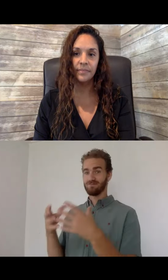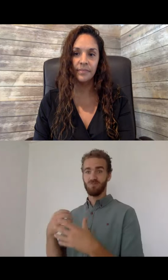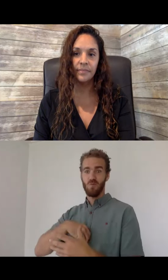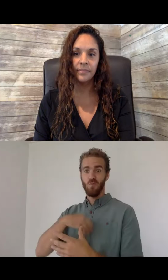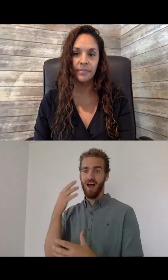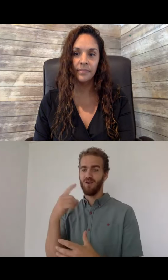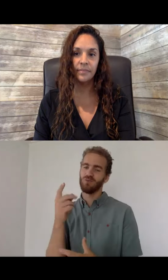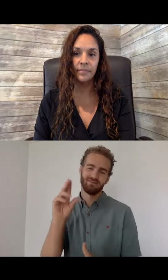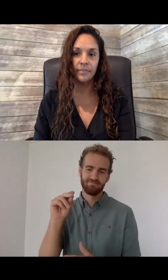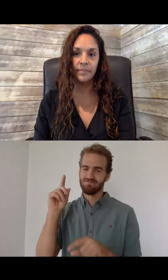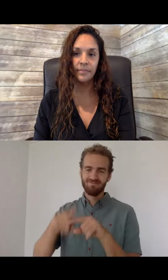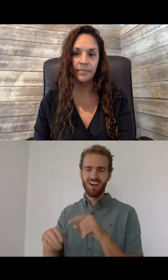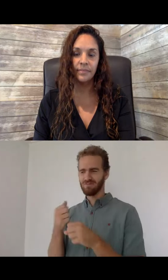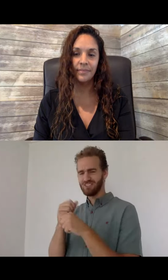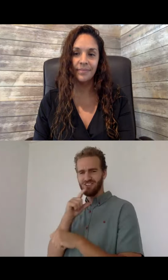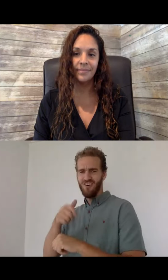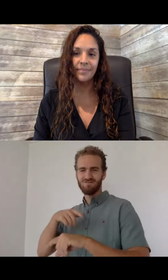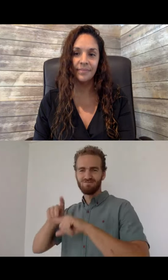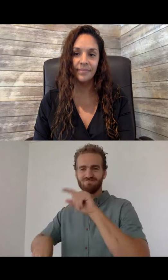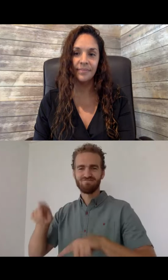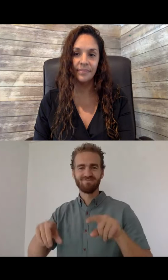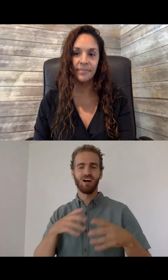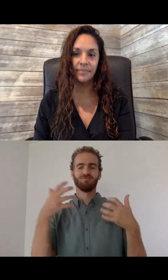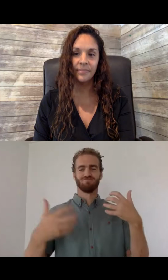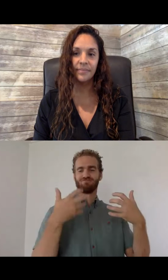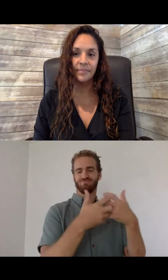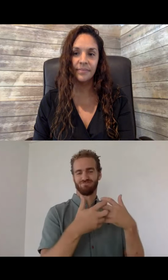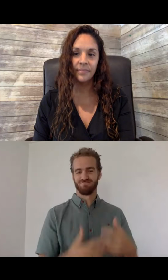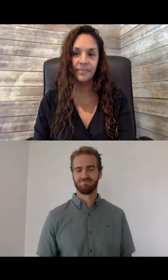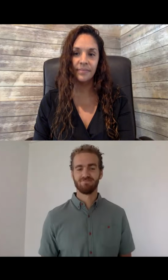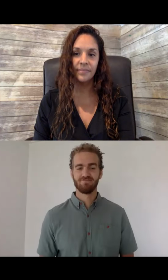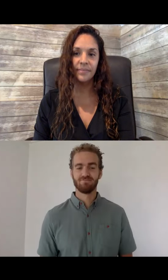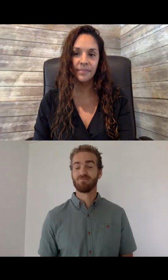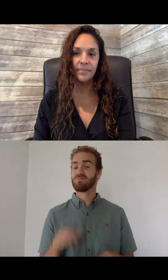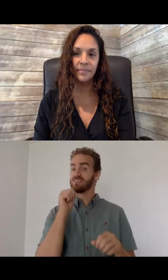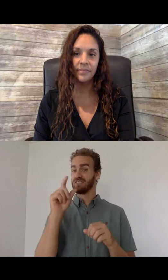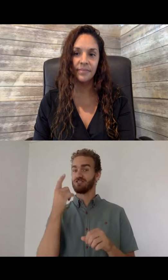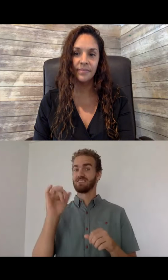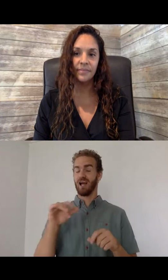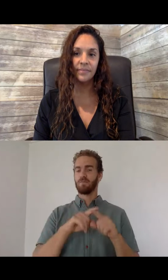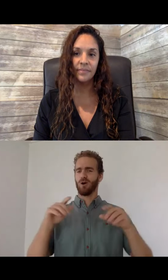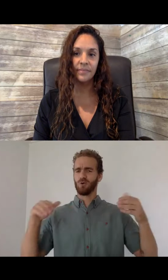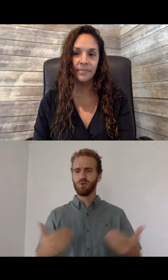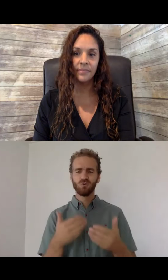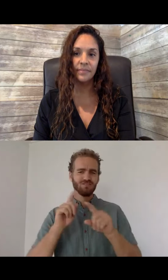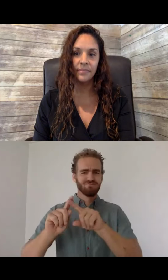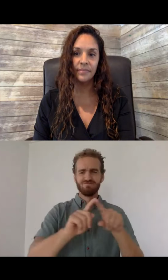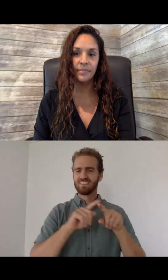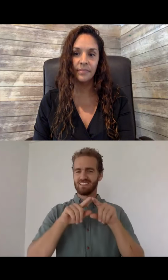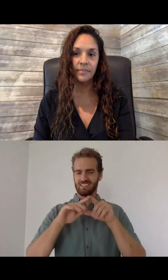of different color of skin colors. Maybe our dolls also reflect that same diversity.